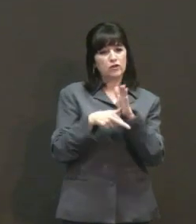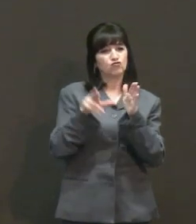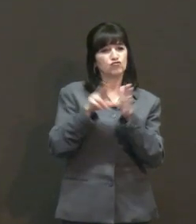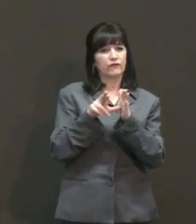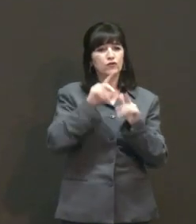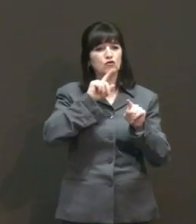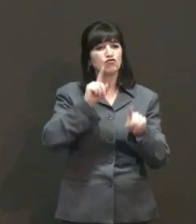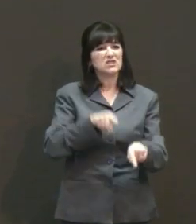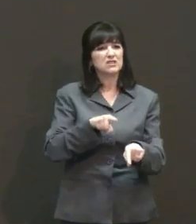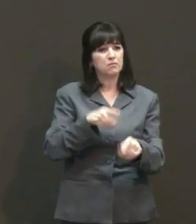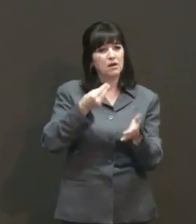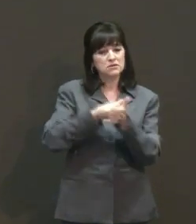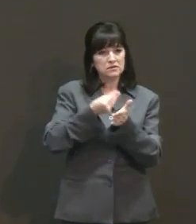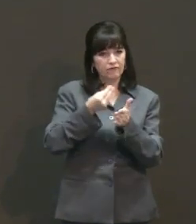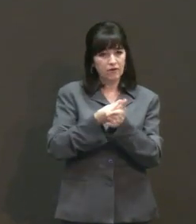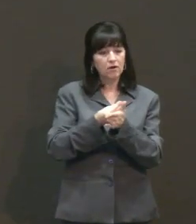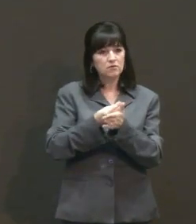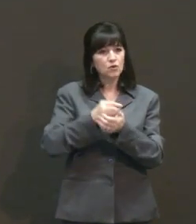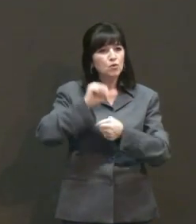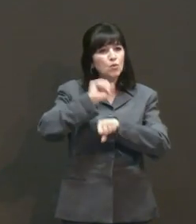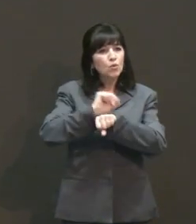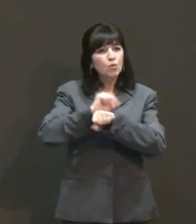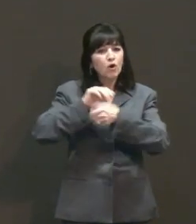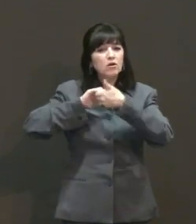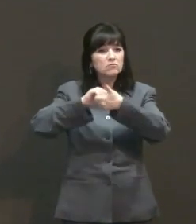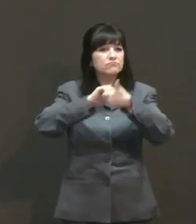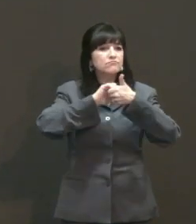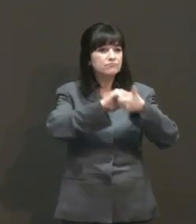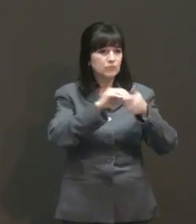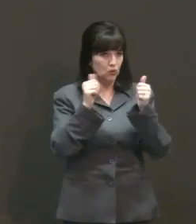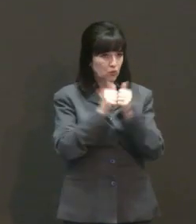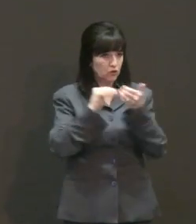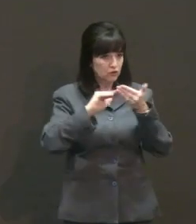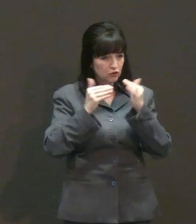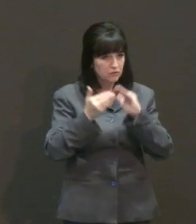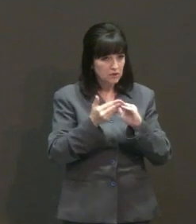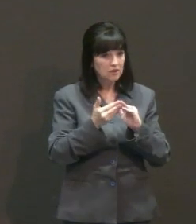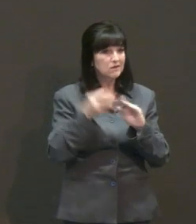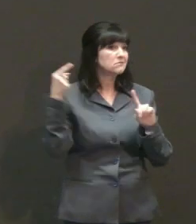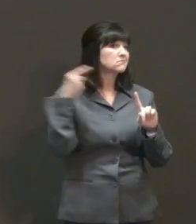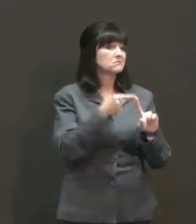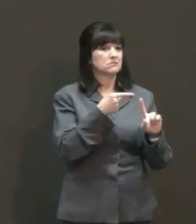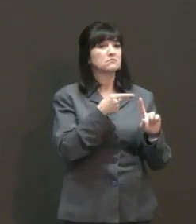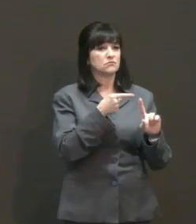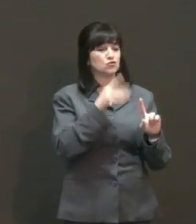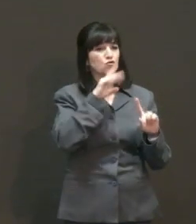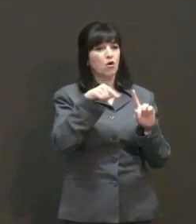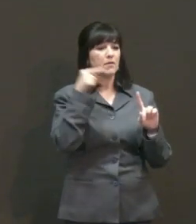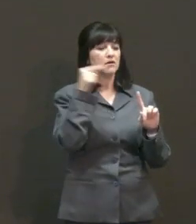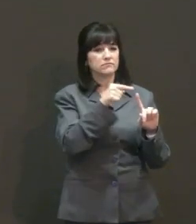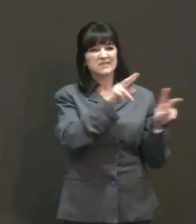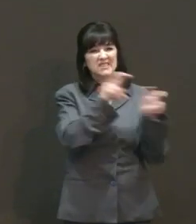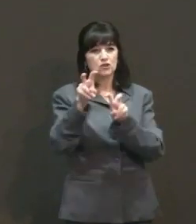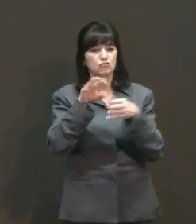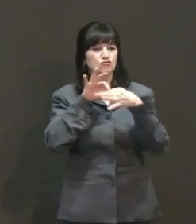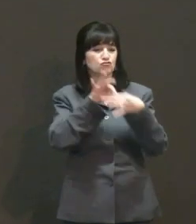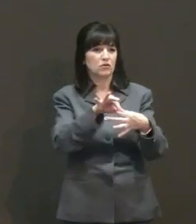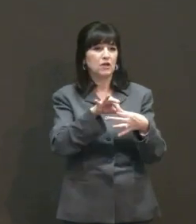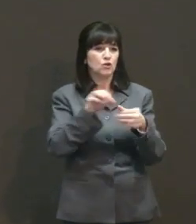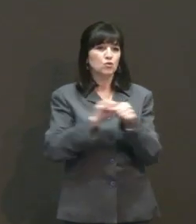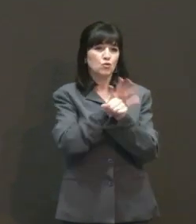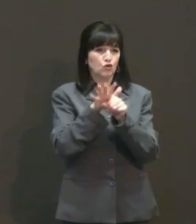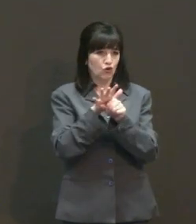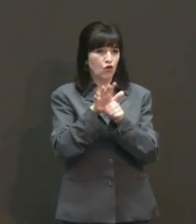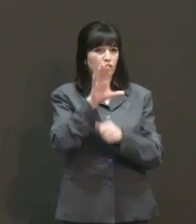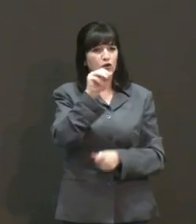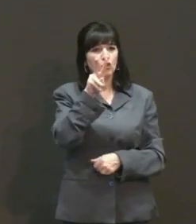these communities for issues related to COVID-19. And finally, I want to mention internally,